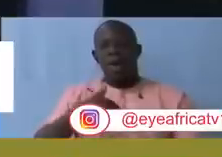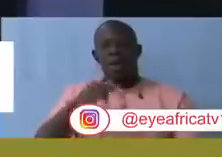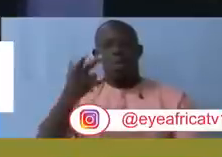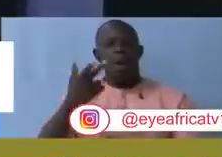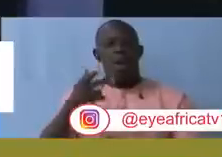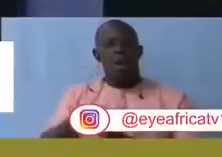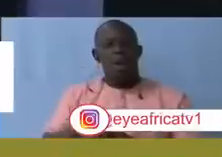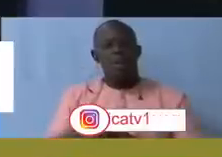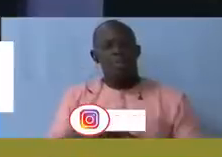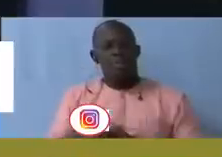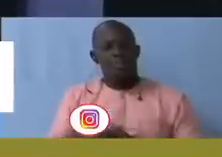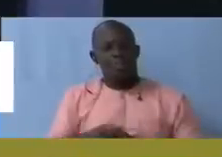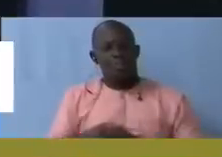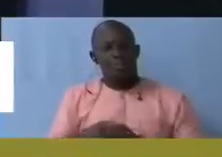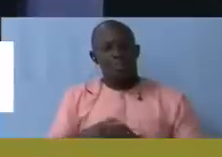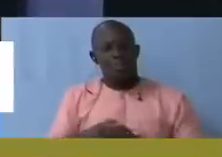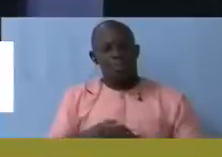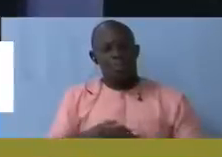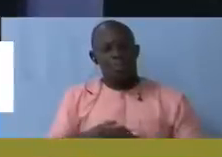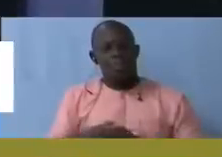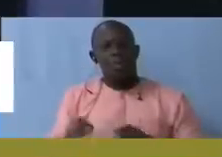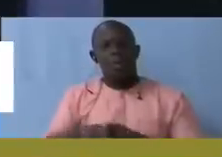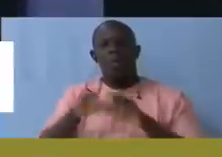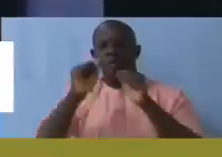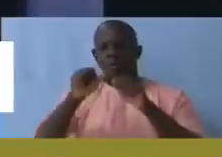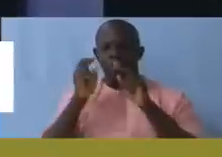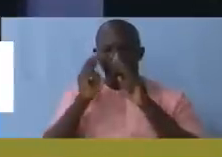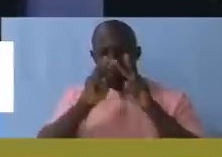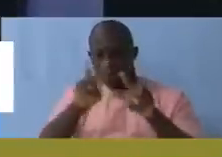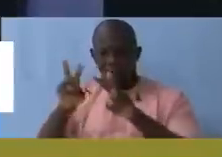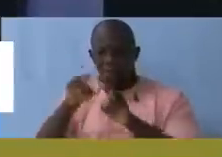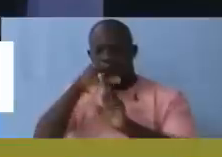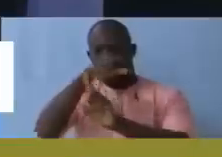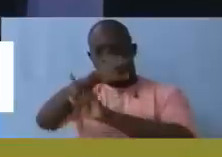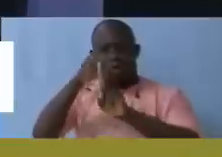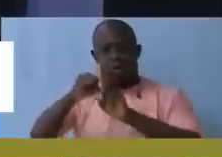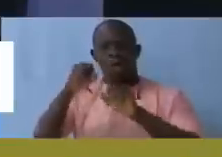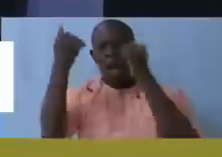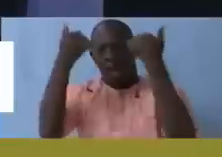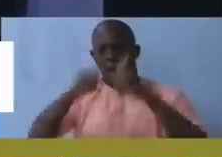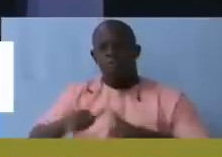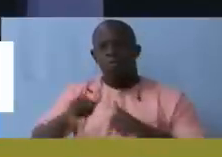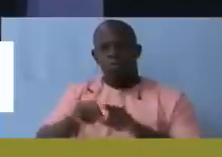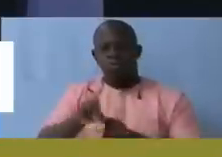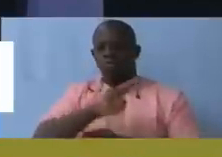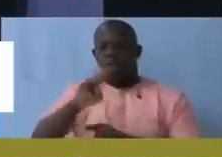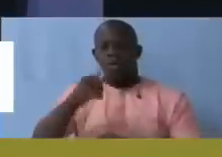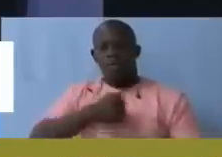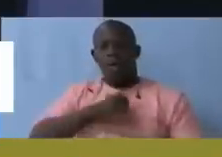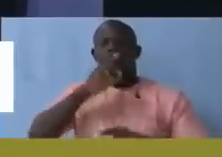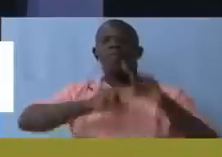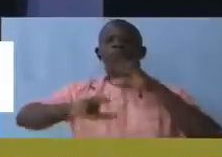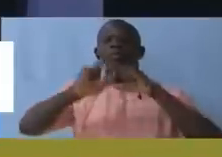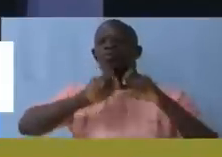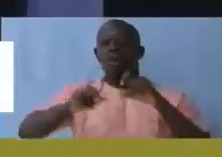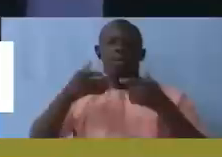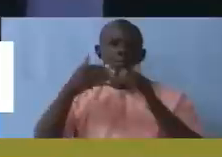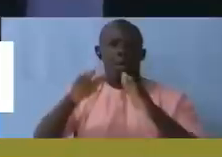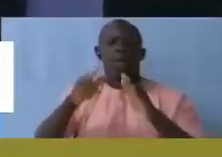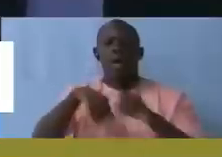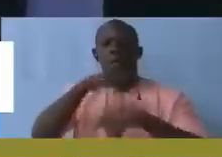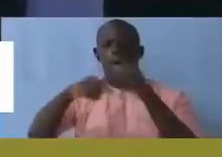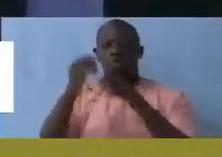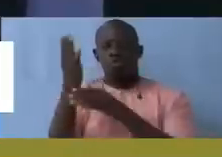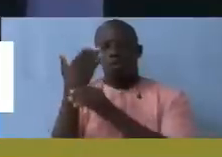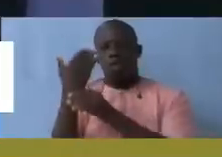to see such a situation arise. That's not my professional code of conduct.